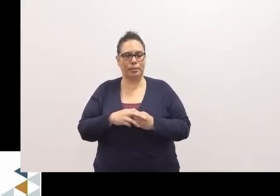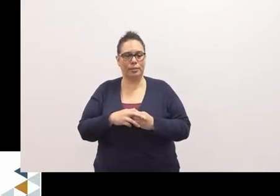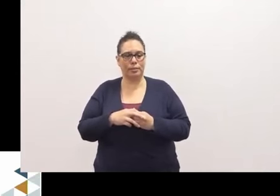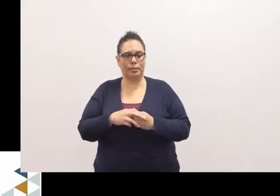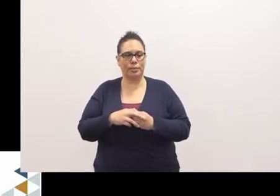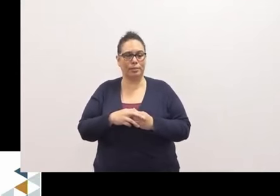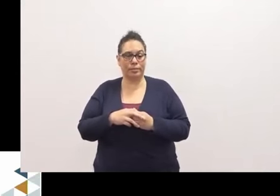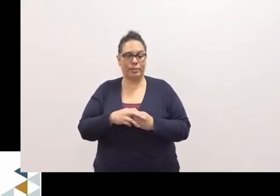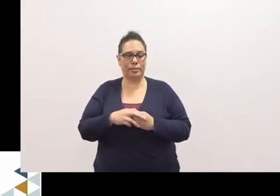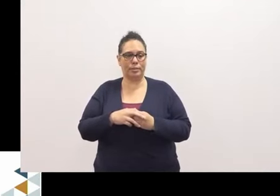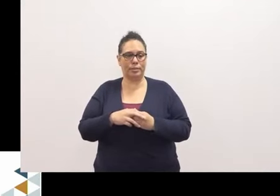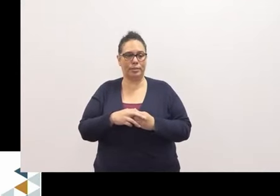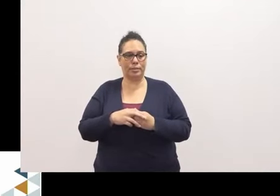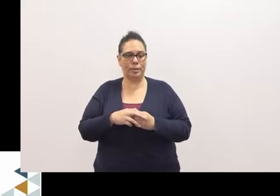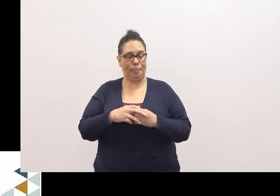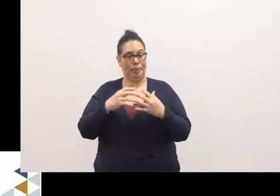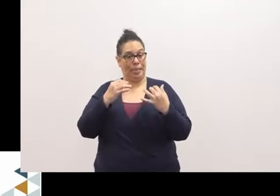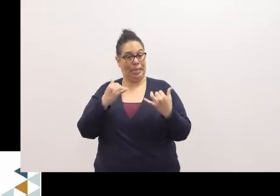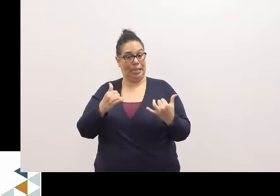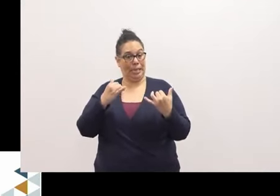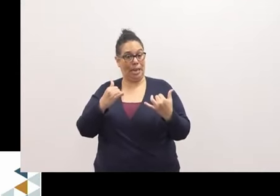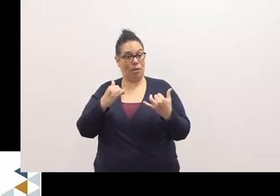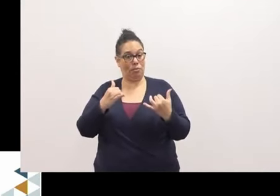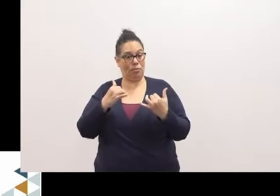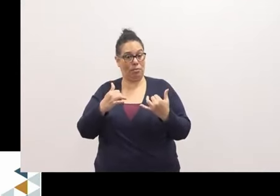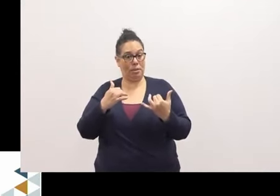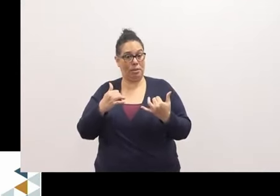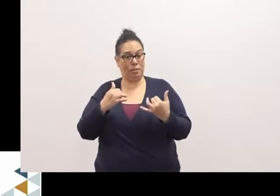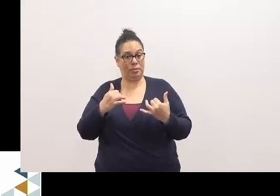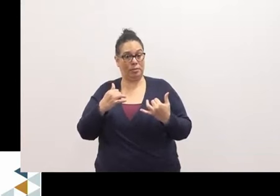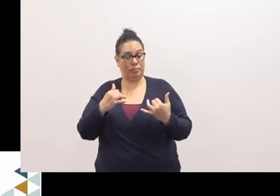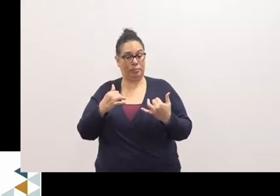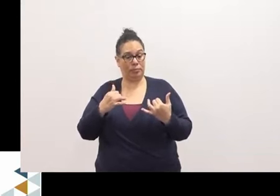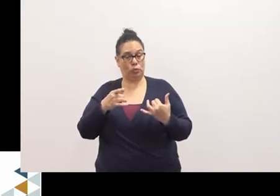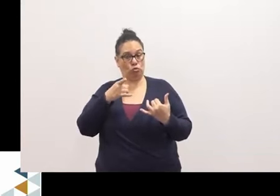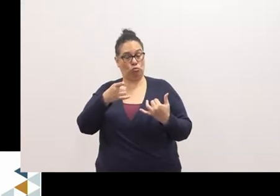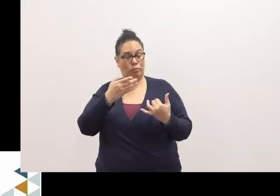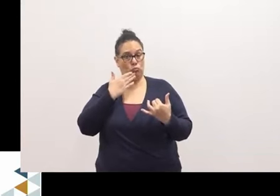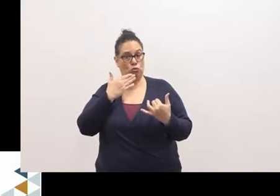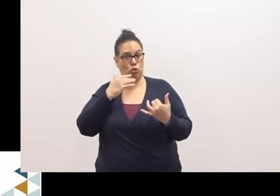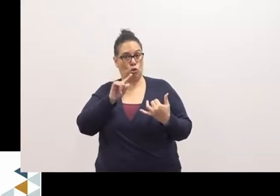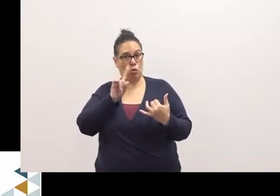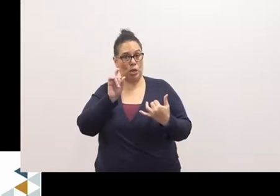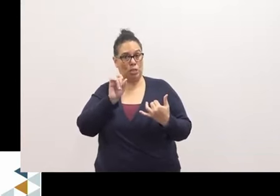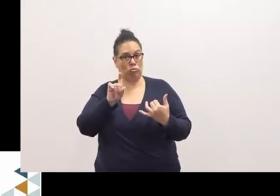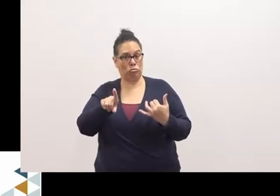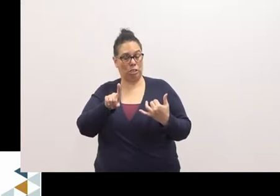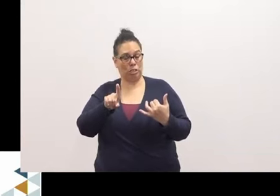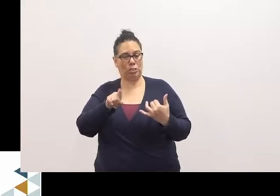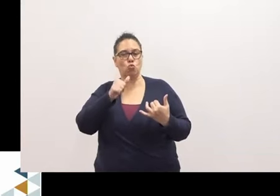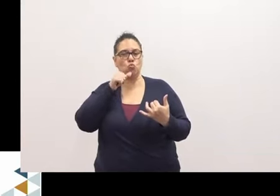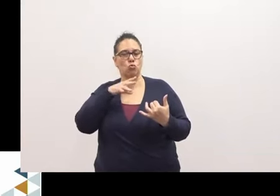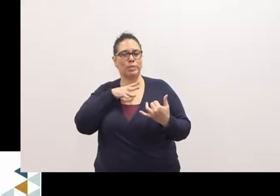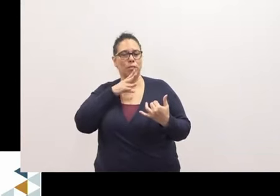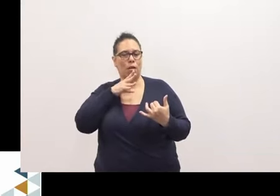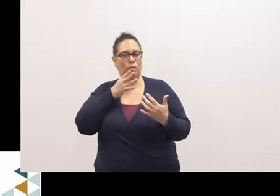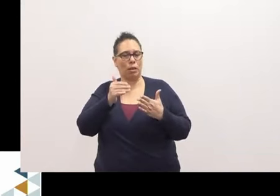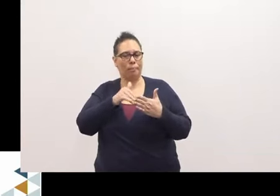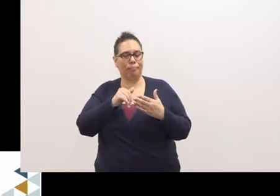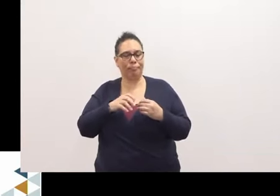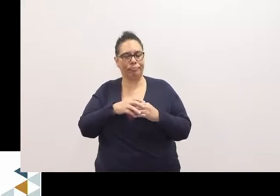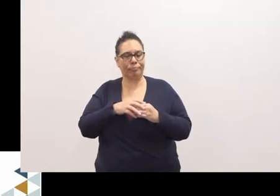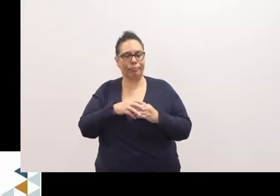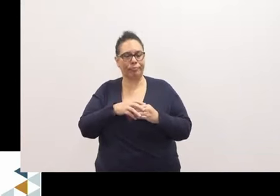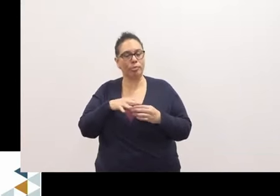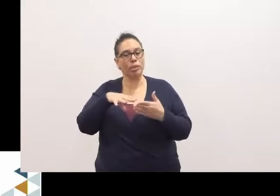So now we can look at, I think that you posed a good question in regards to our